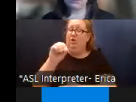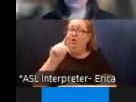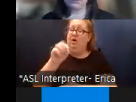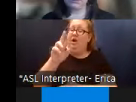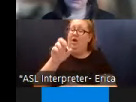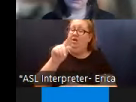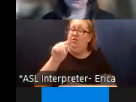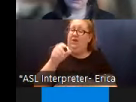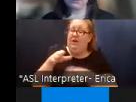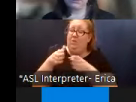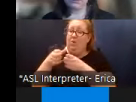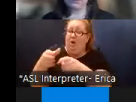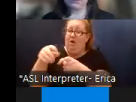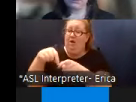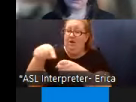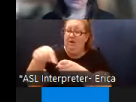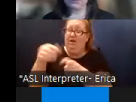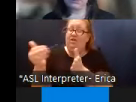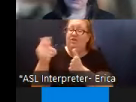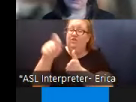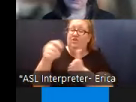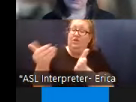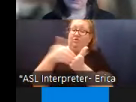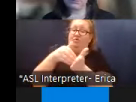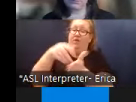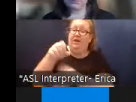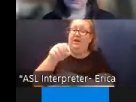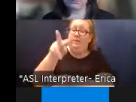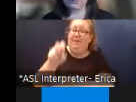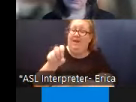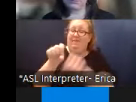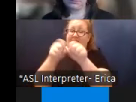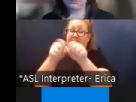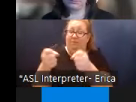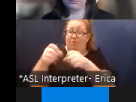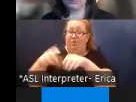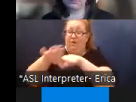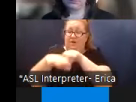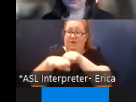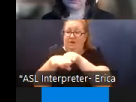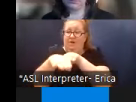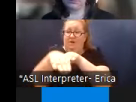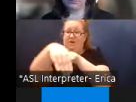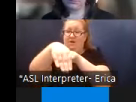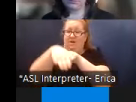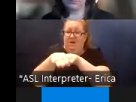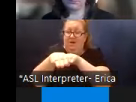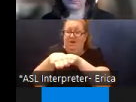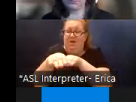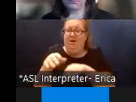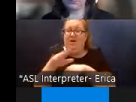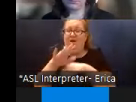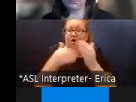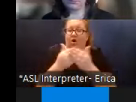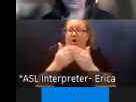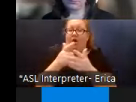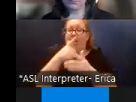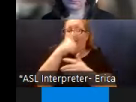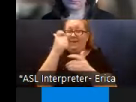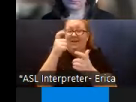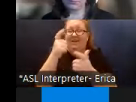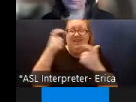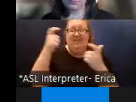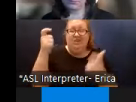The city needs to repave the broken things in the curb out. And what happens is all because of these large trees that have been there for